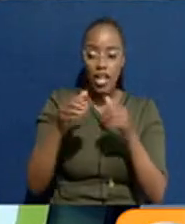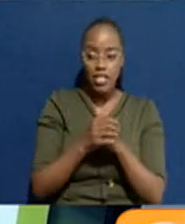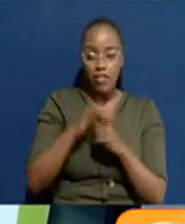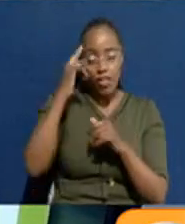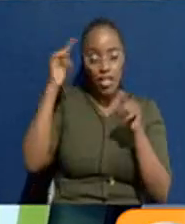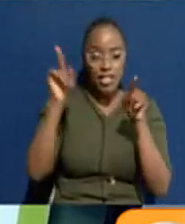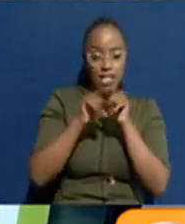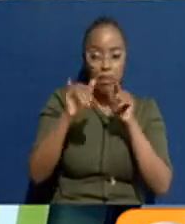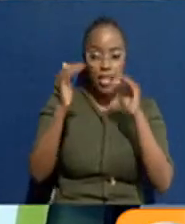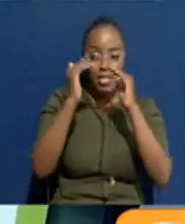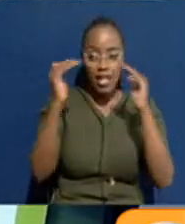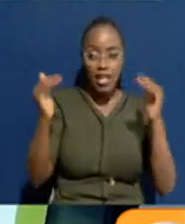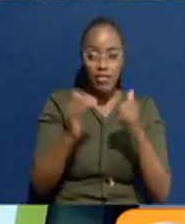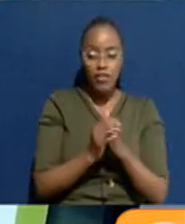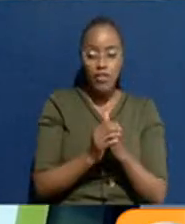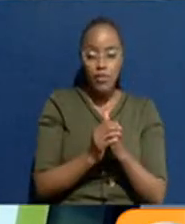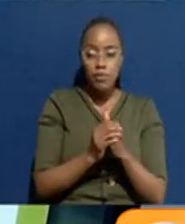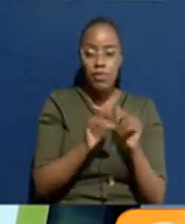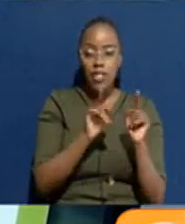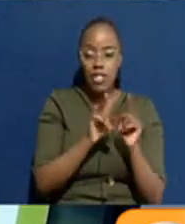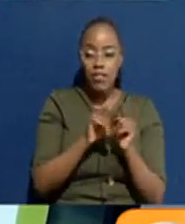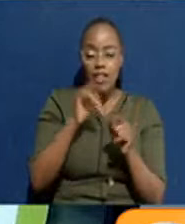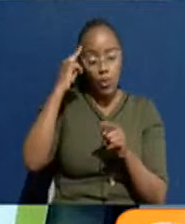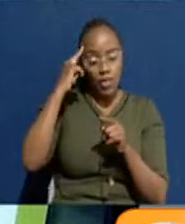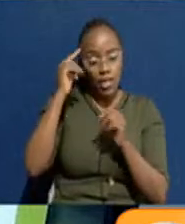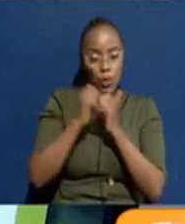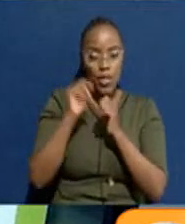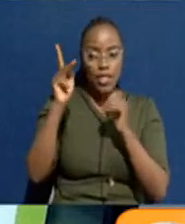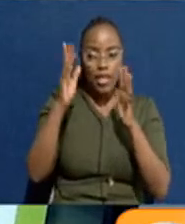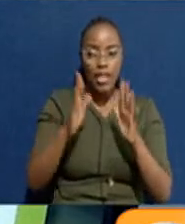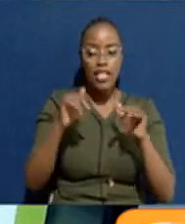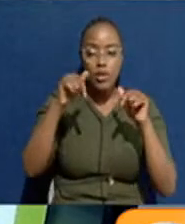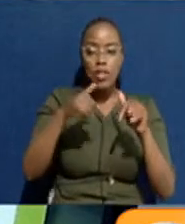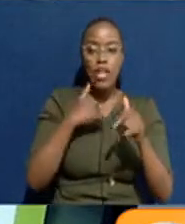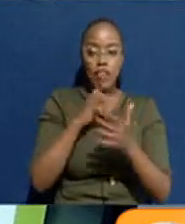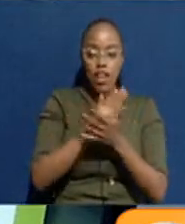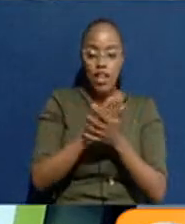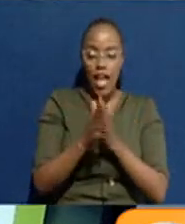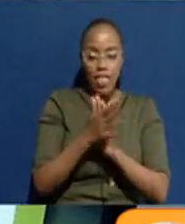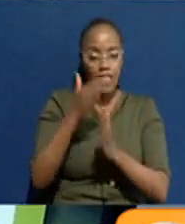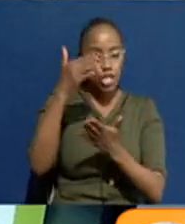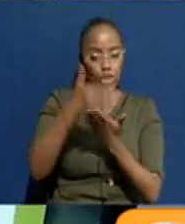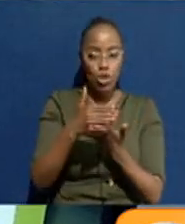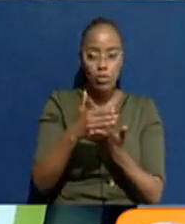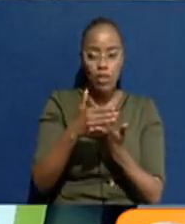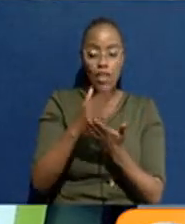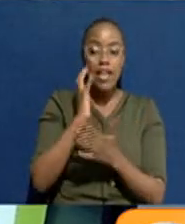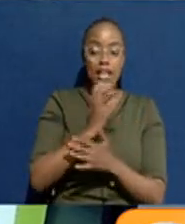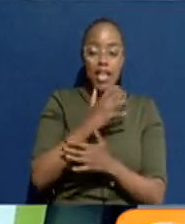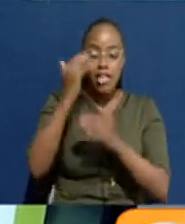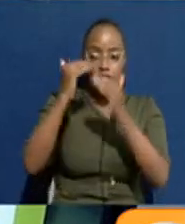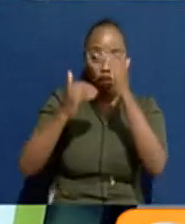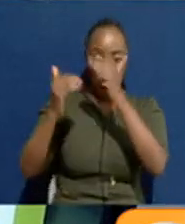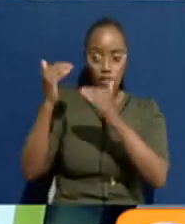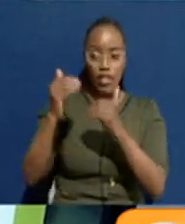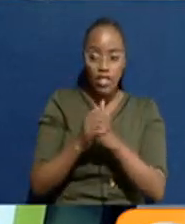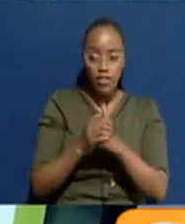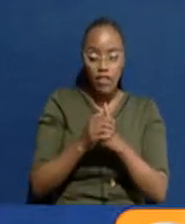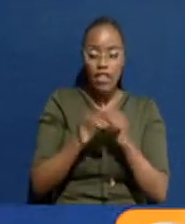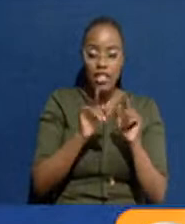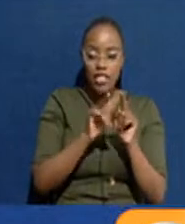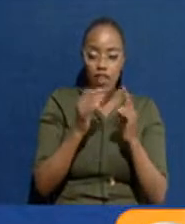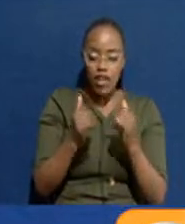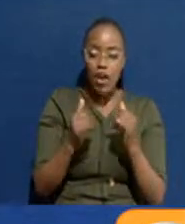think at that level. Let me finish. But we're now thinking with Kenyans. Today, there is nothing that stops Kenyatta University. Let me give you this